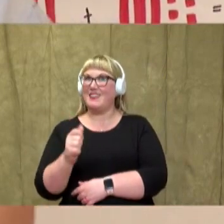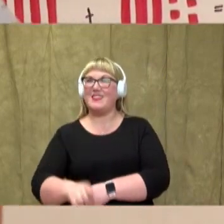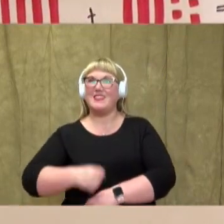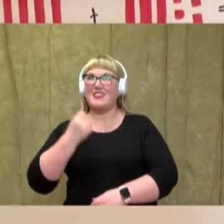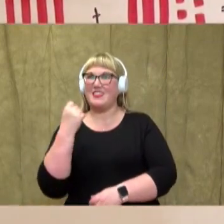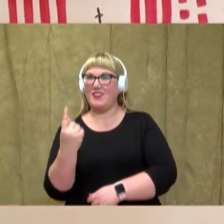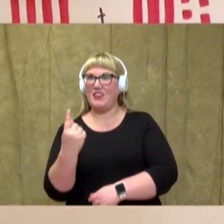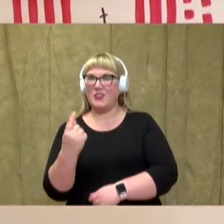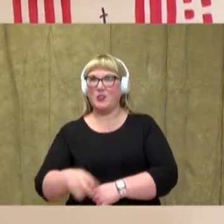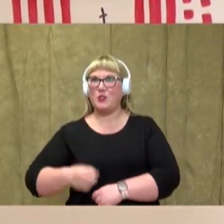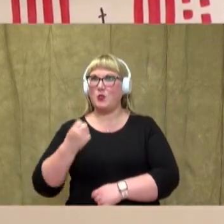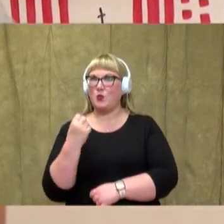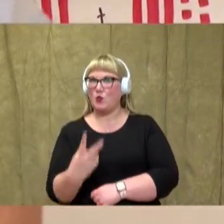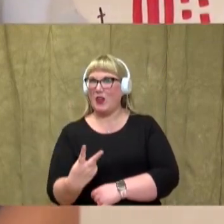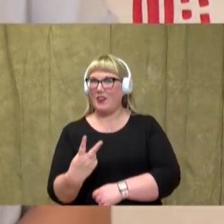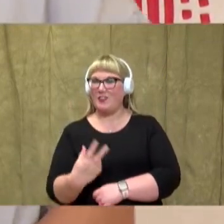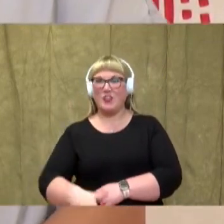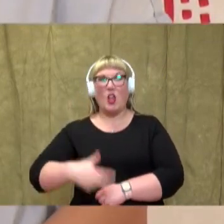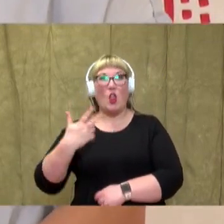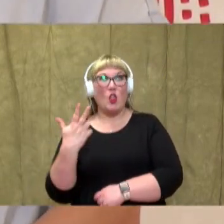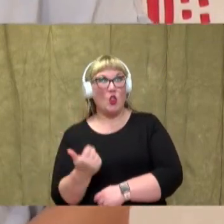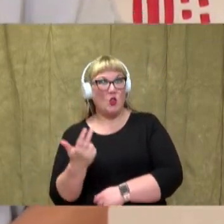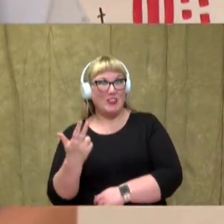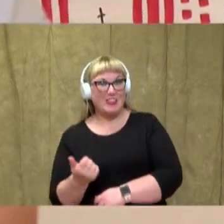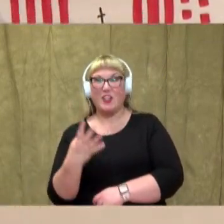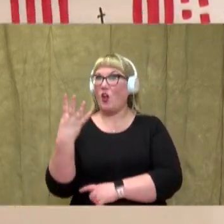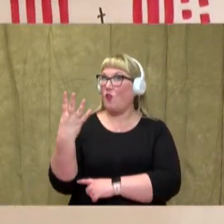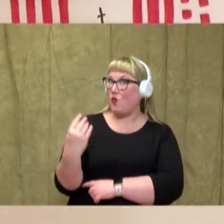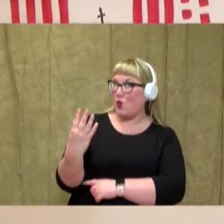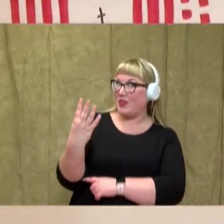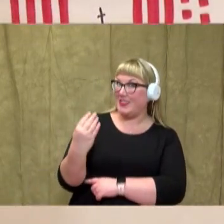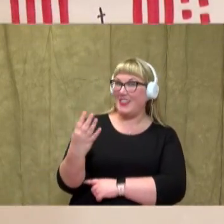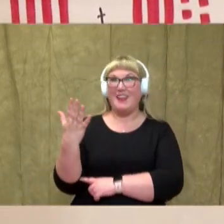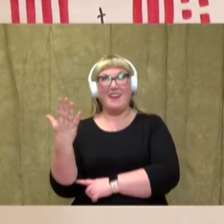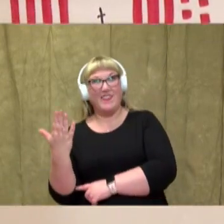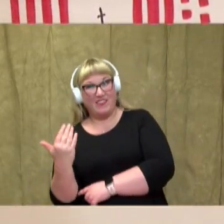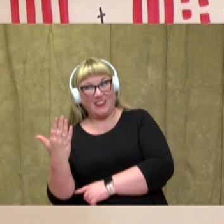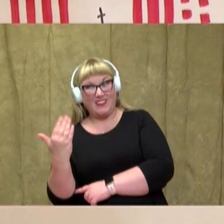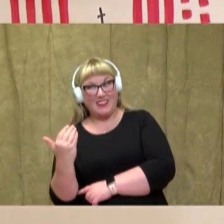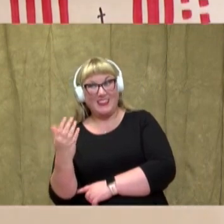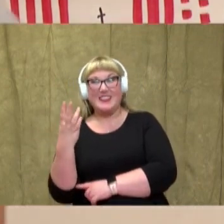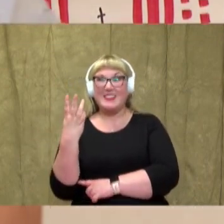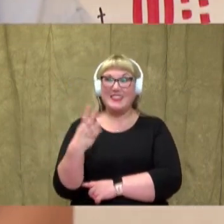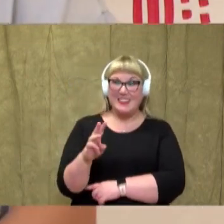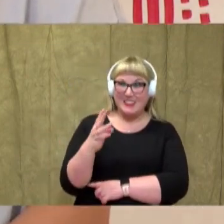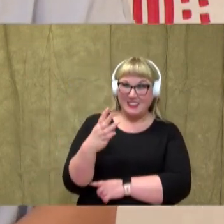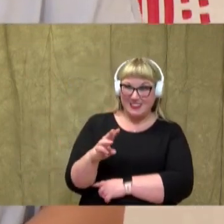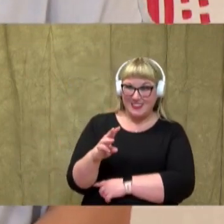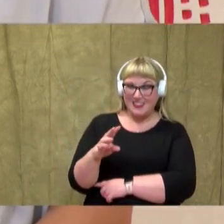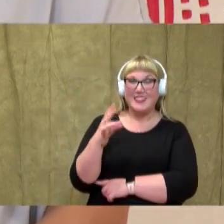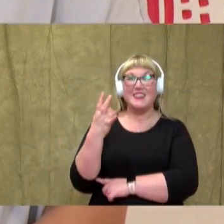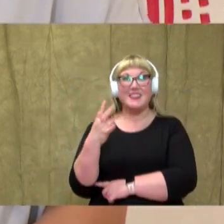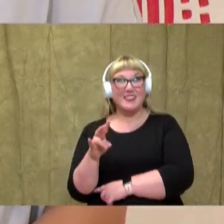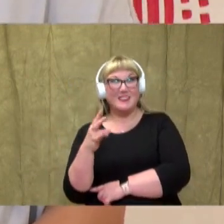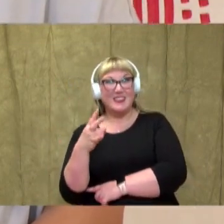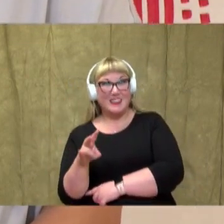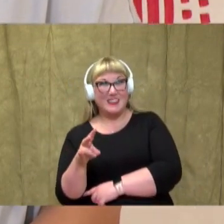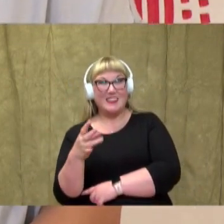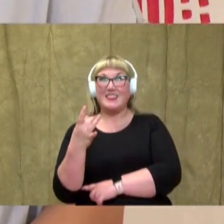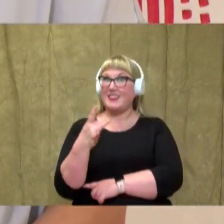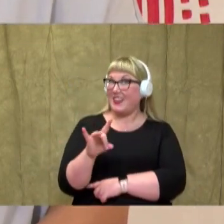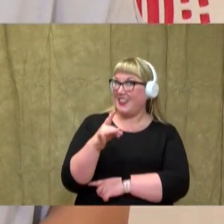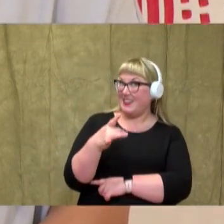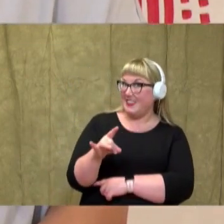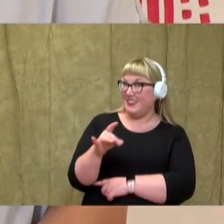10, 11, 12, 13, 14, 15, 16,